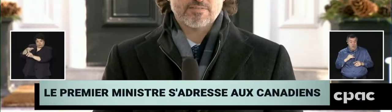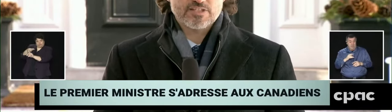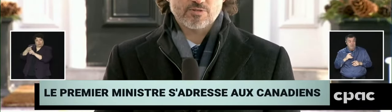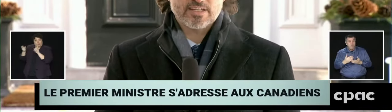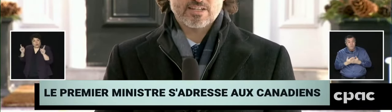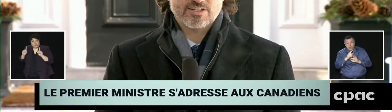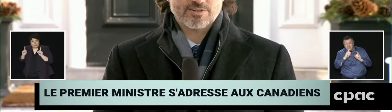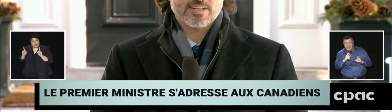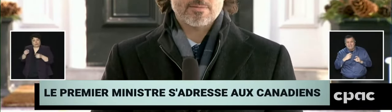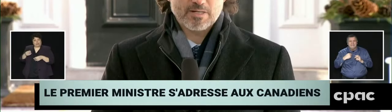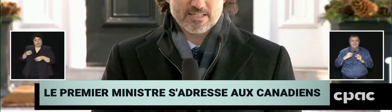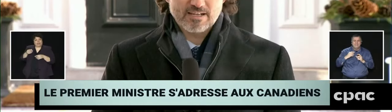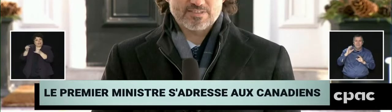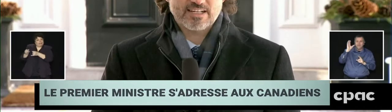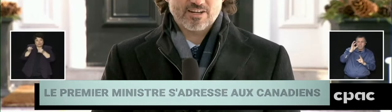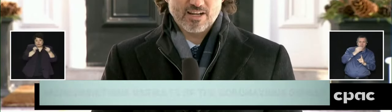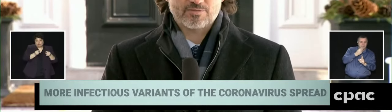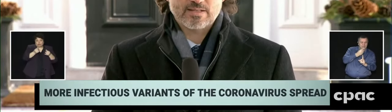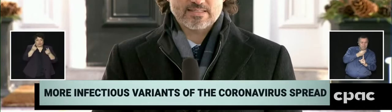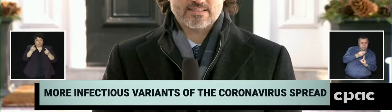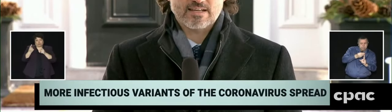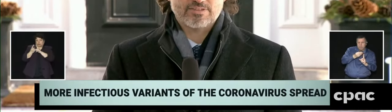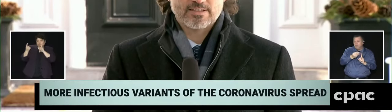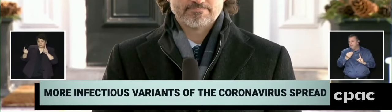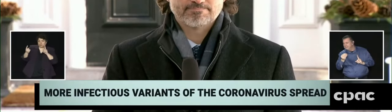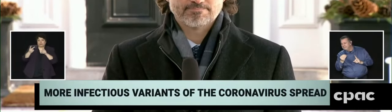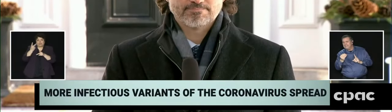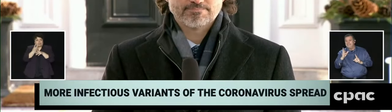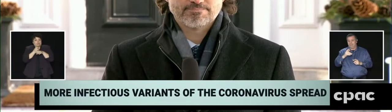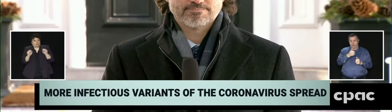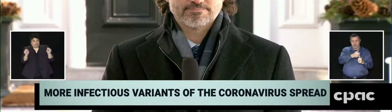of us individually can do to keep ourselves and our loved ones safe.